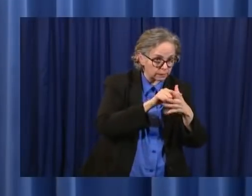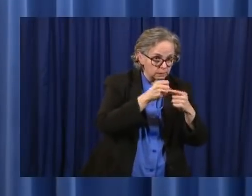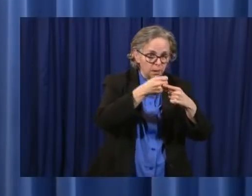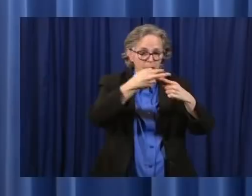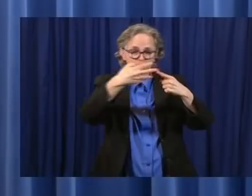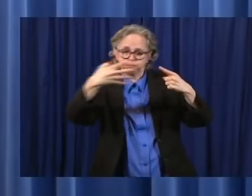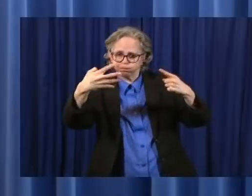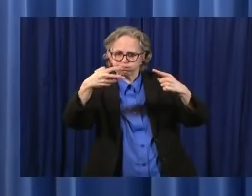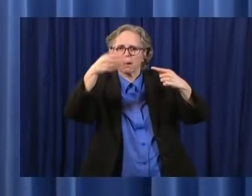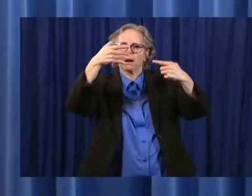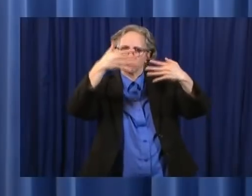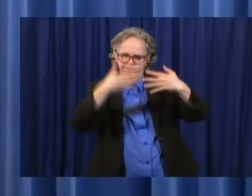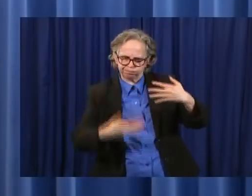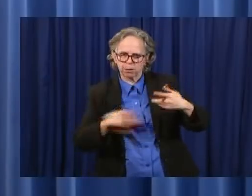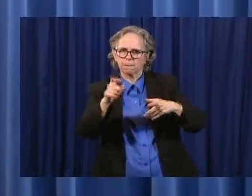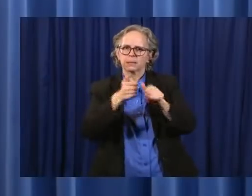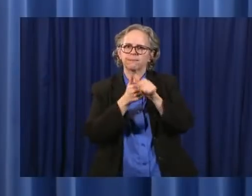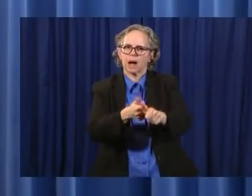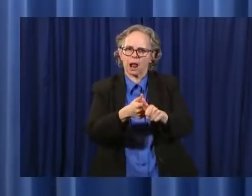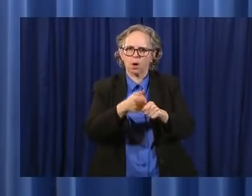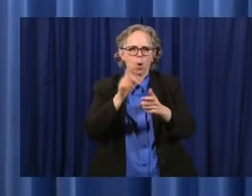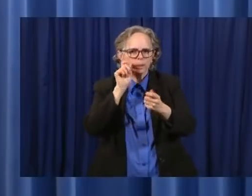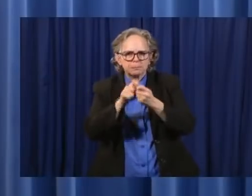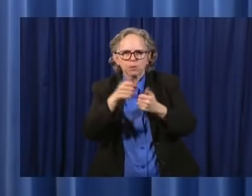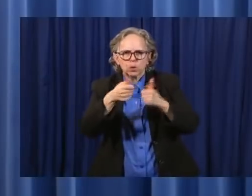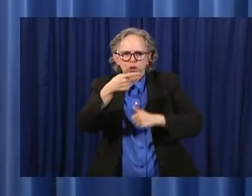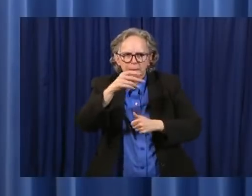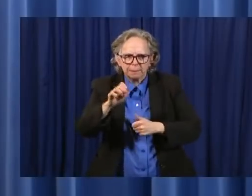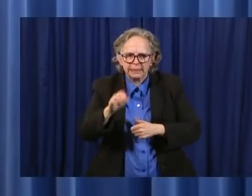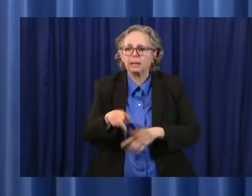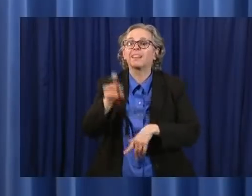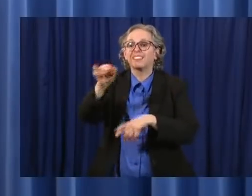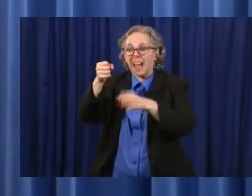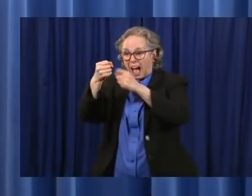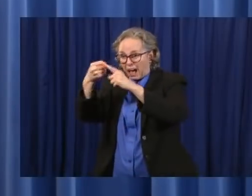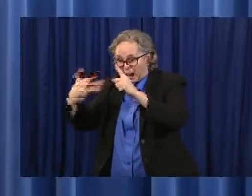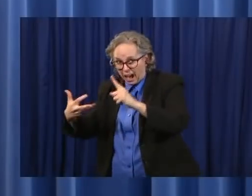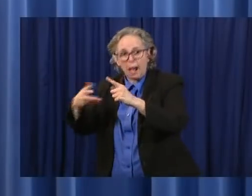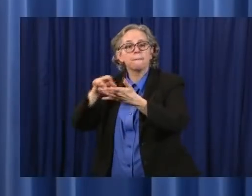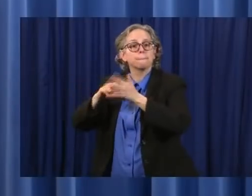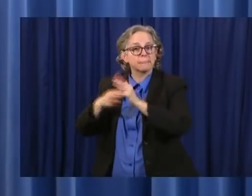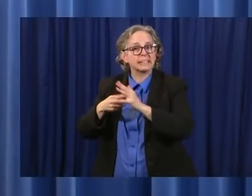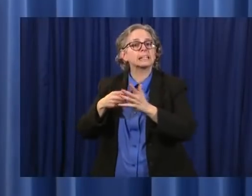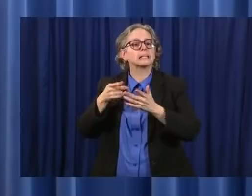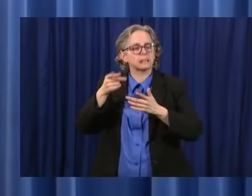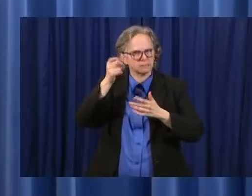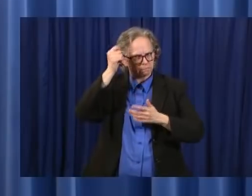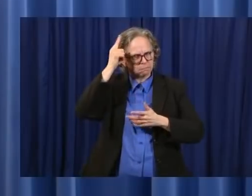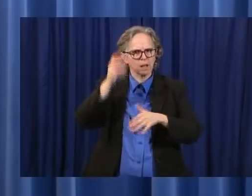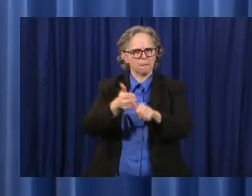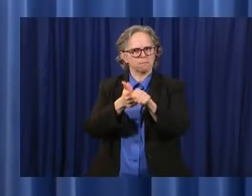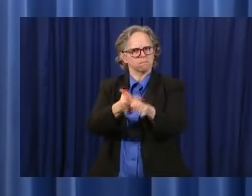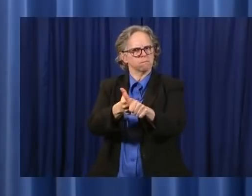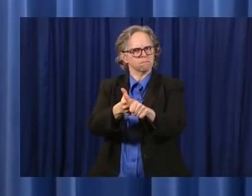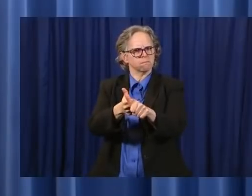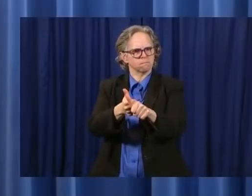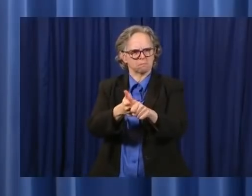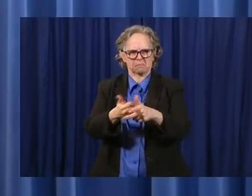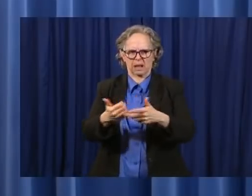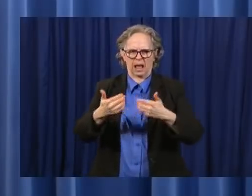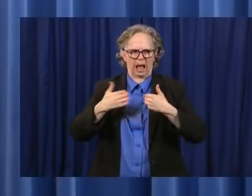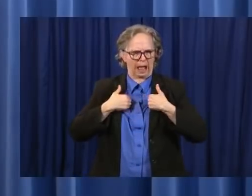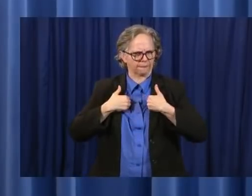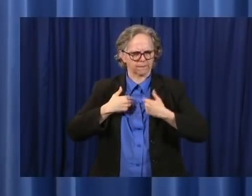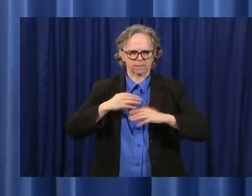Prison is following that, and they have the adequate equipment there today.